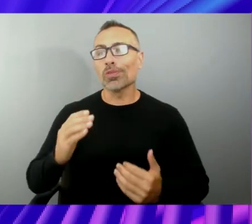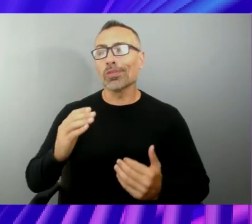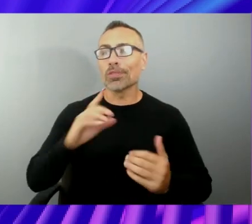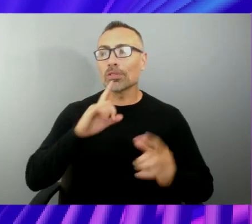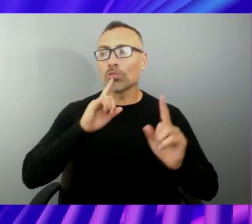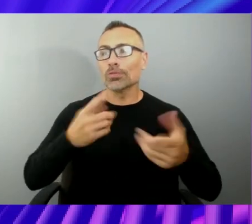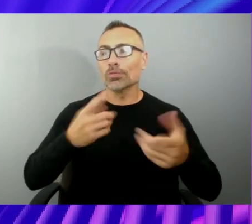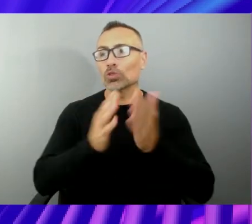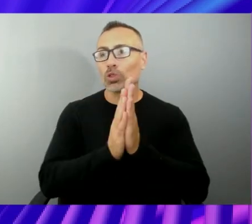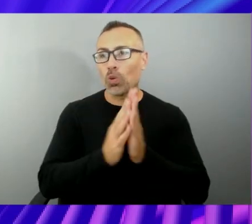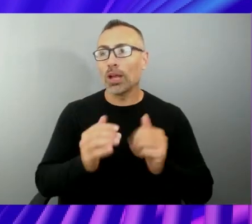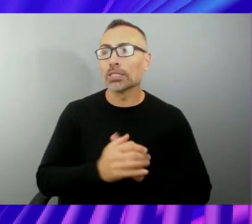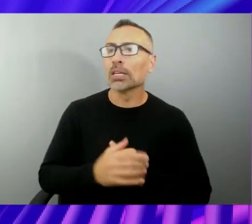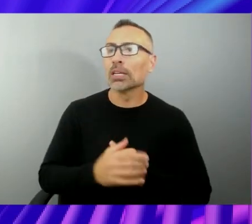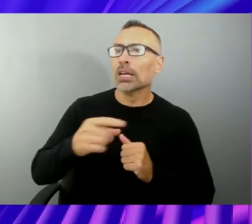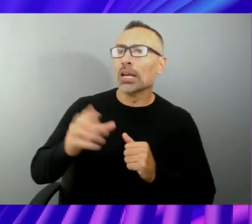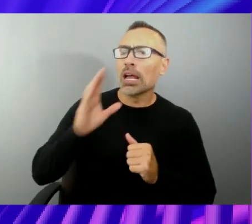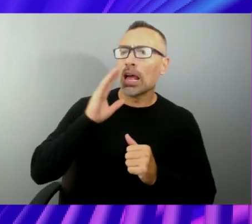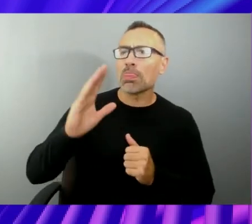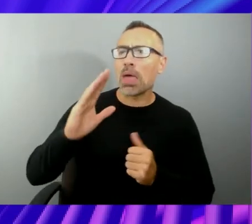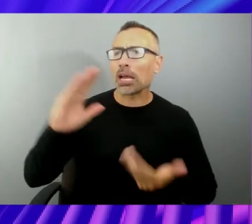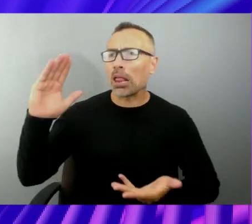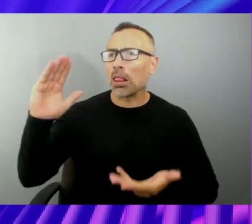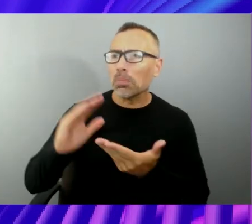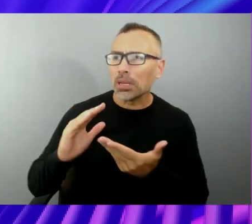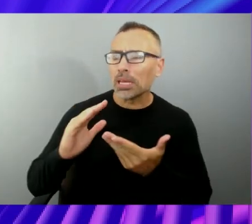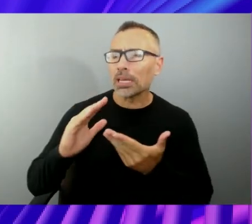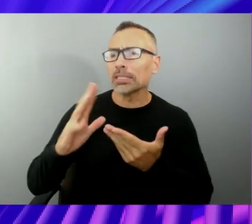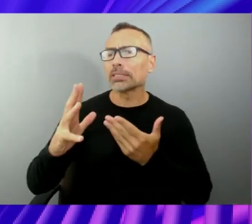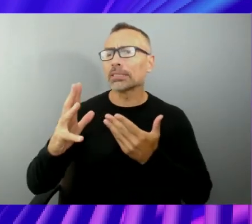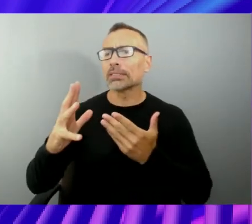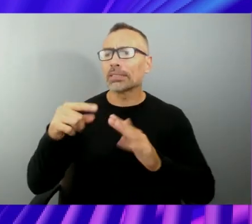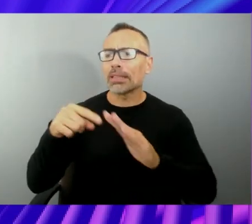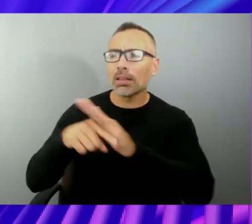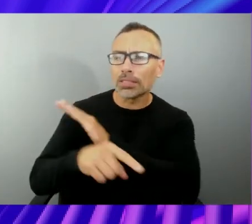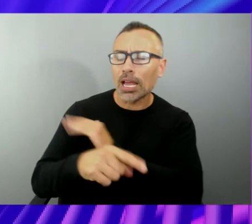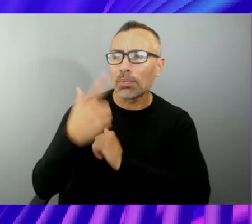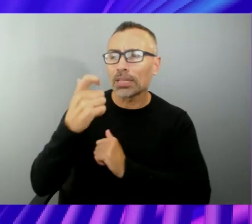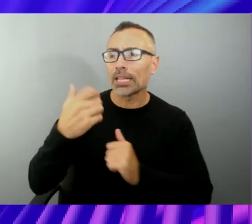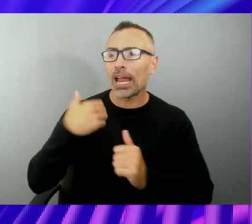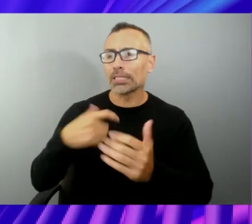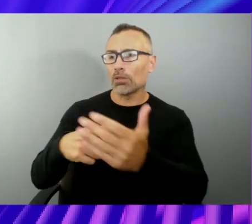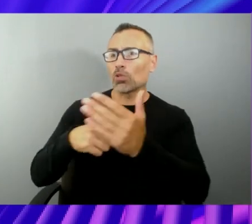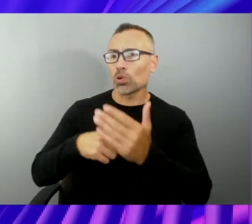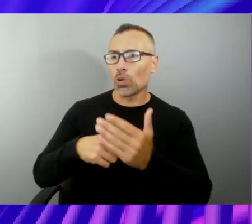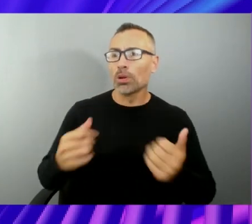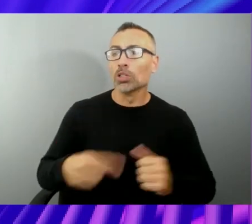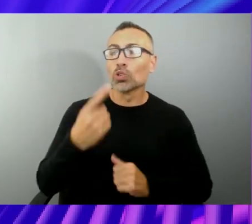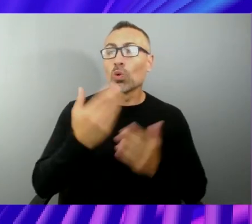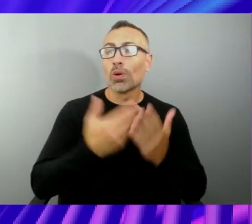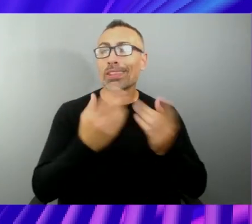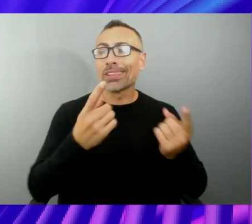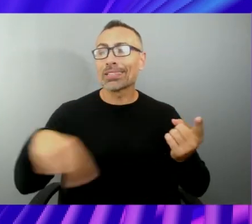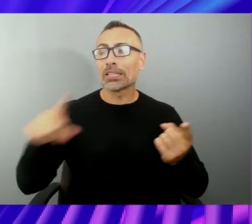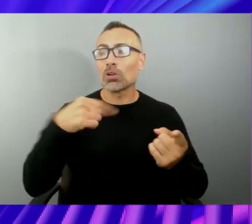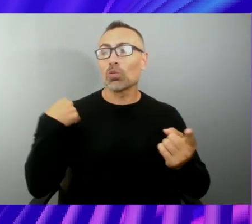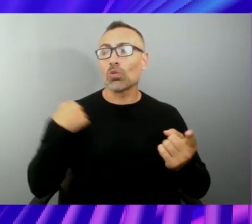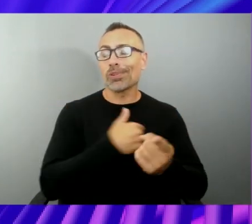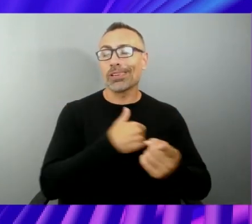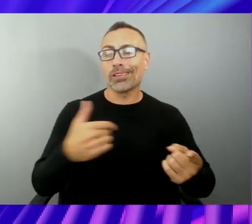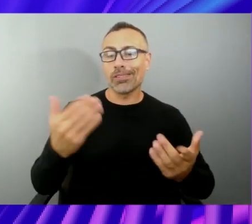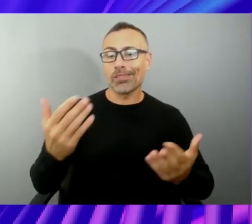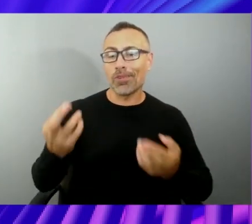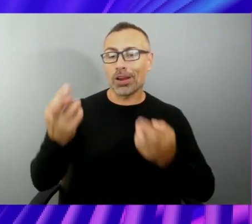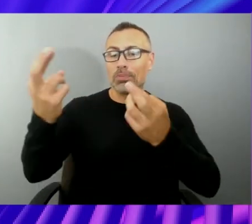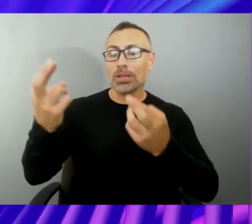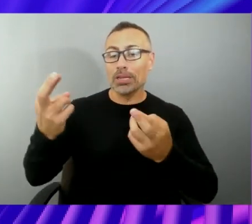of mitigates this attack by having that token requirement. Exactly. So one of the things that we're recommending to our customers is to update